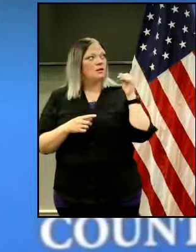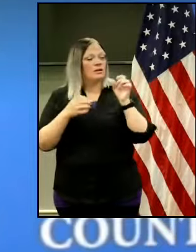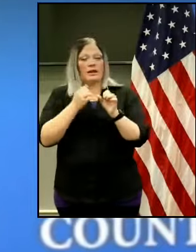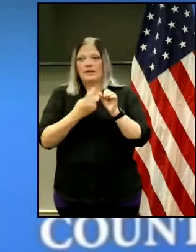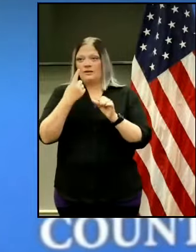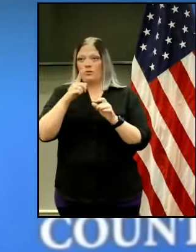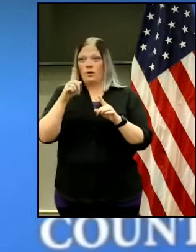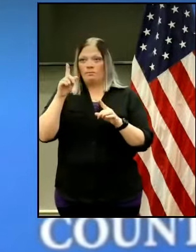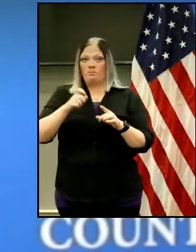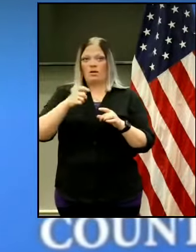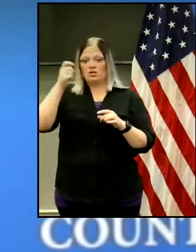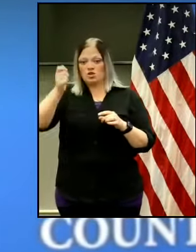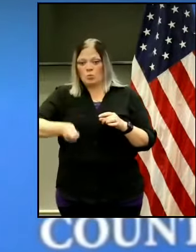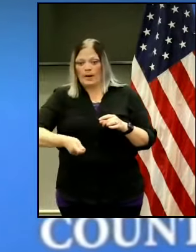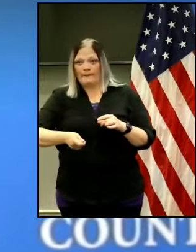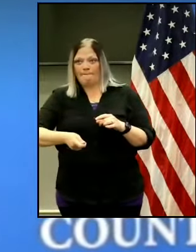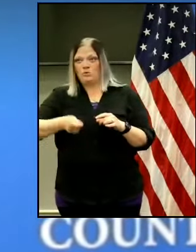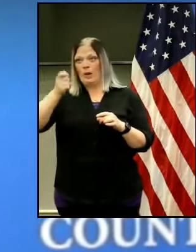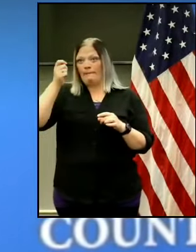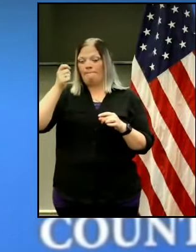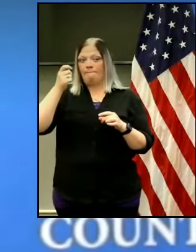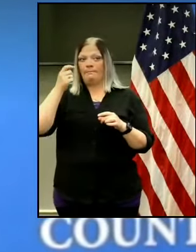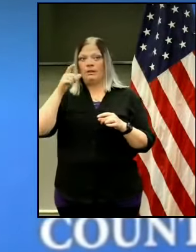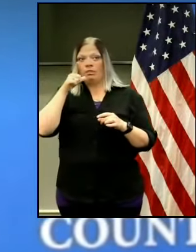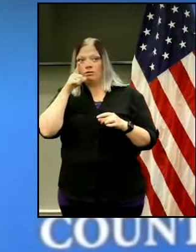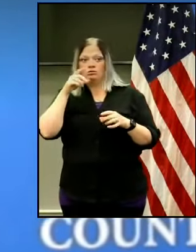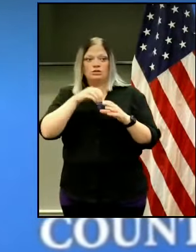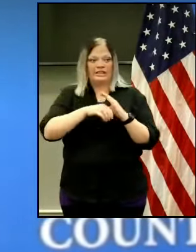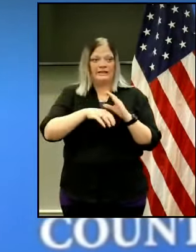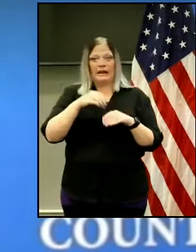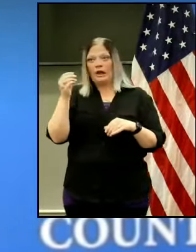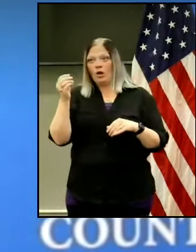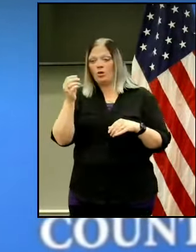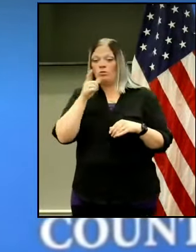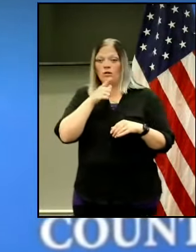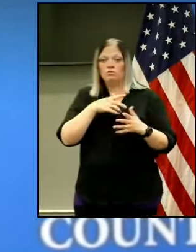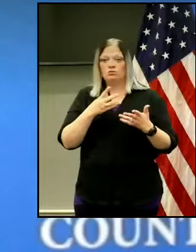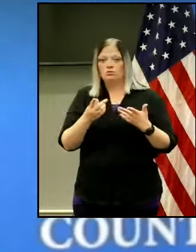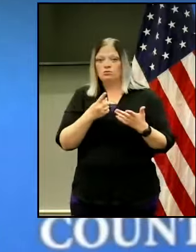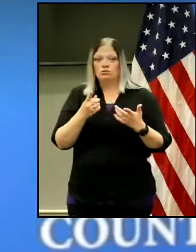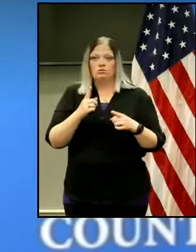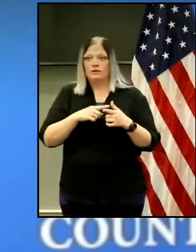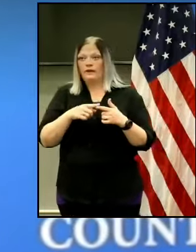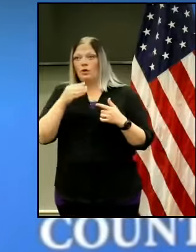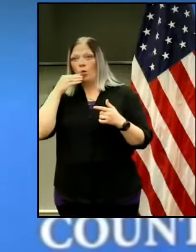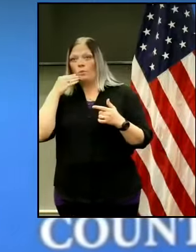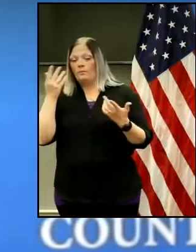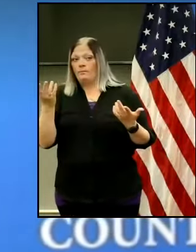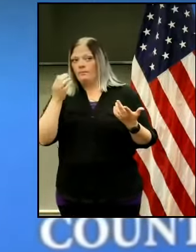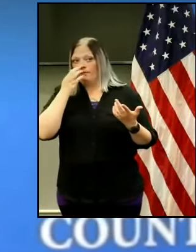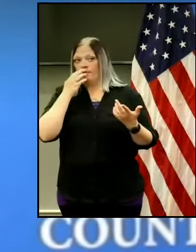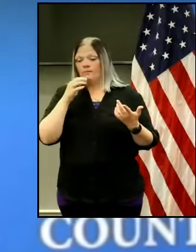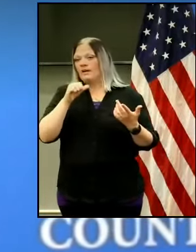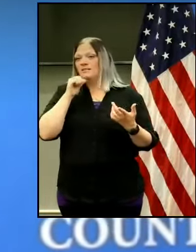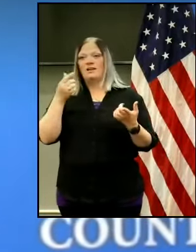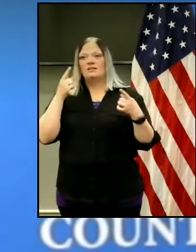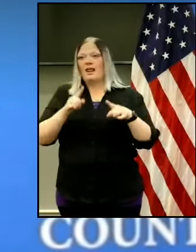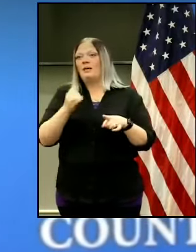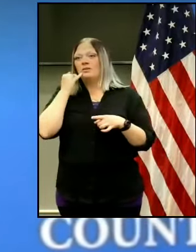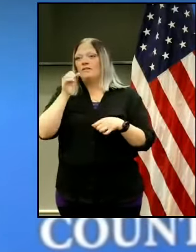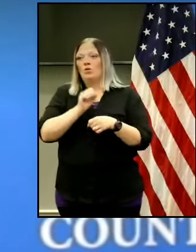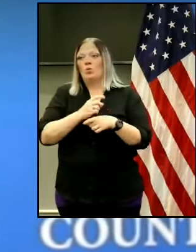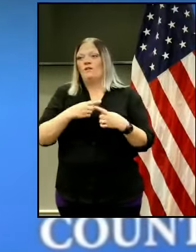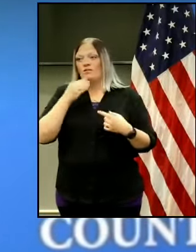everybody has to swipe in when you come in, swipe out for lunch, swipe back in after lunch, swipe when you go home. That doesn't happen when you're working at